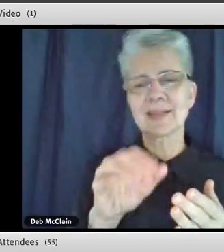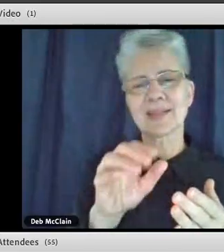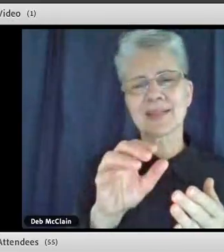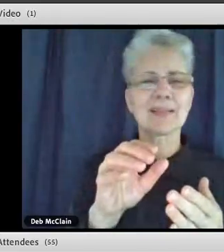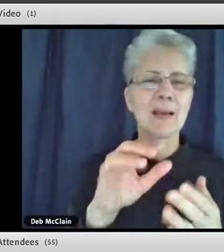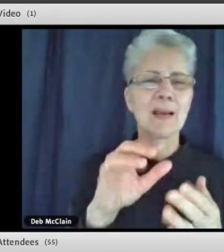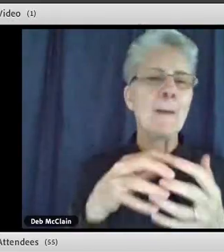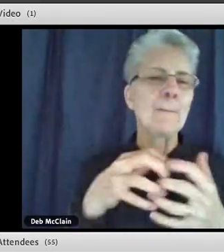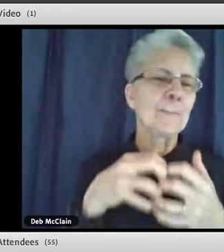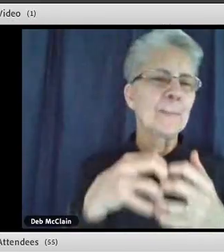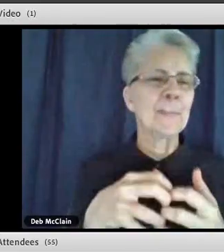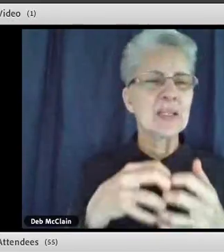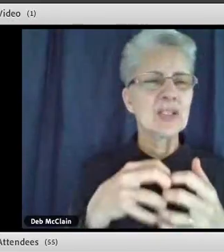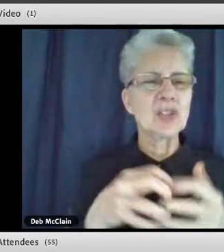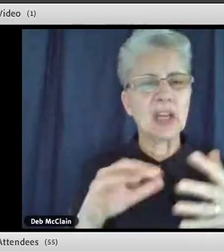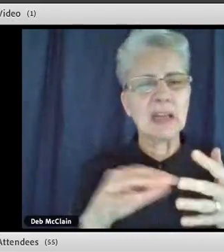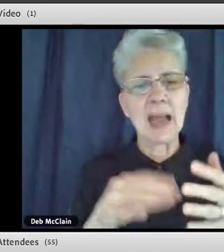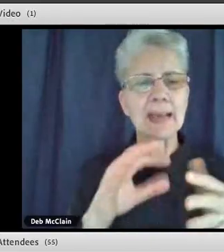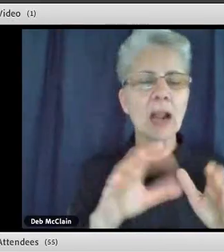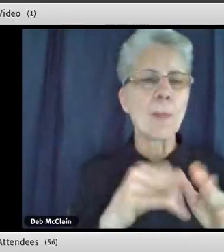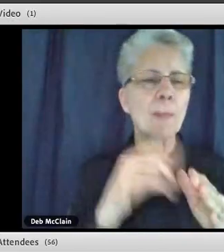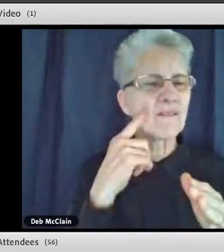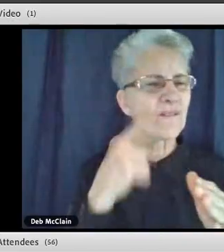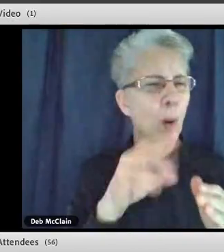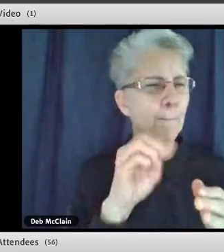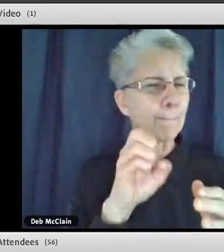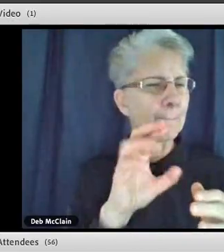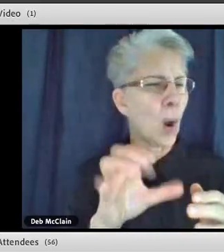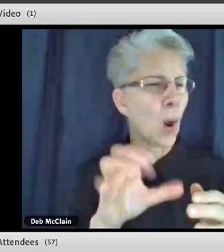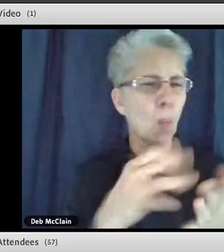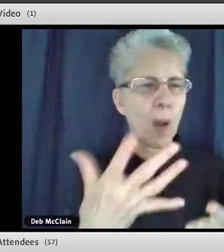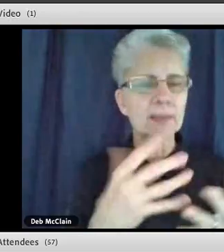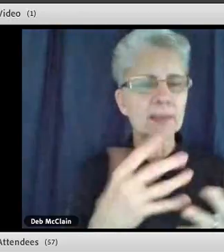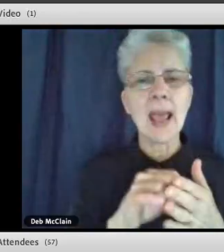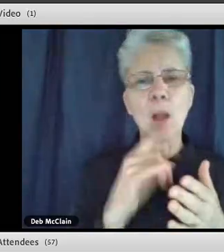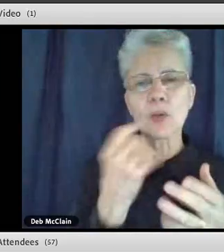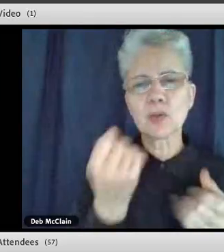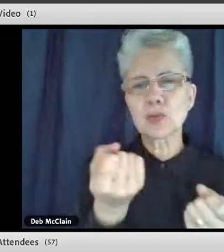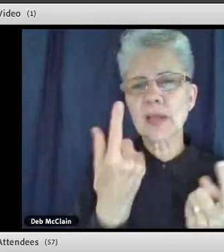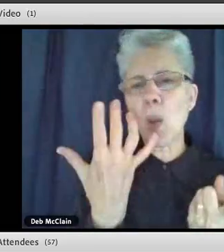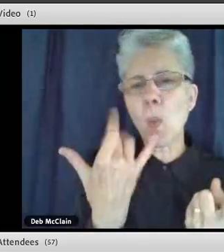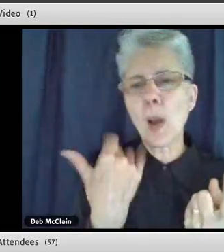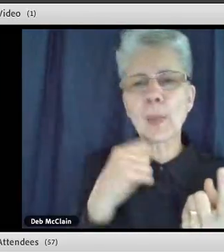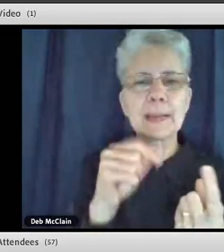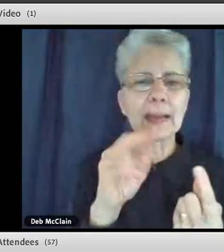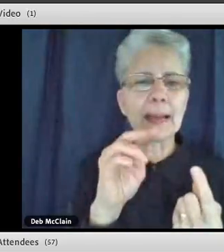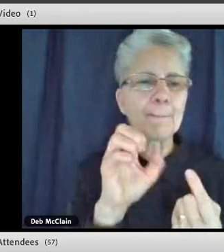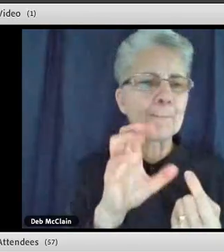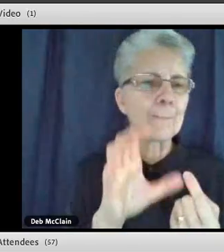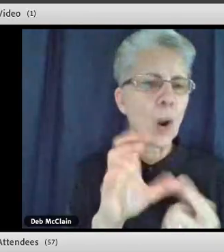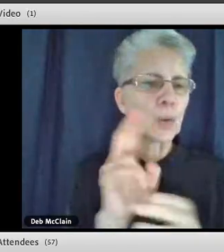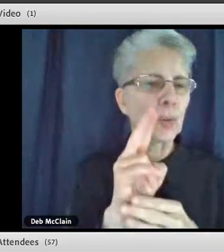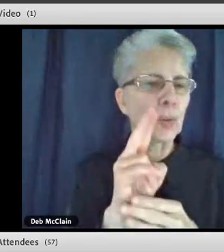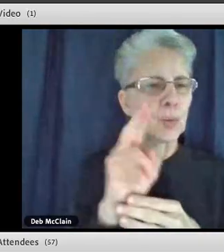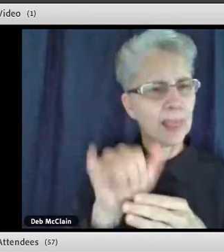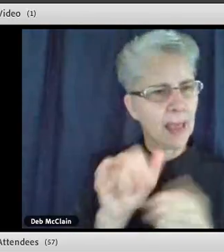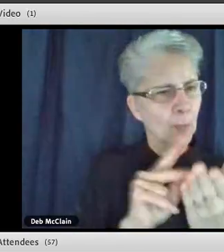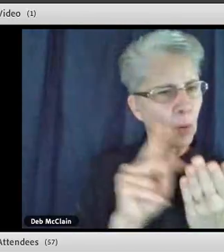machine-readable cataloging, but what's the point of it, right? So I want you to understand, why we need MARC, how we use MARC,